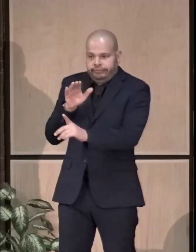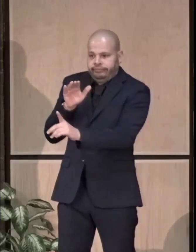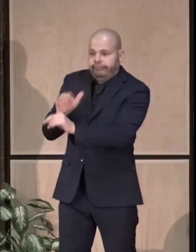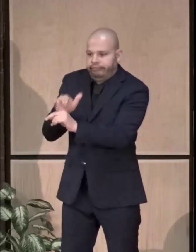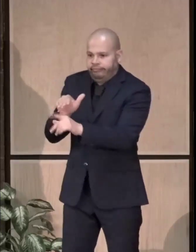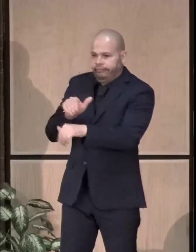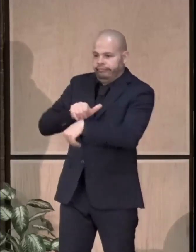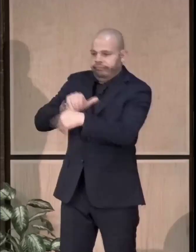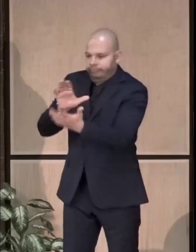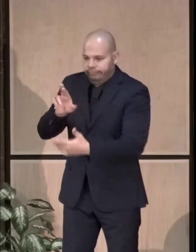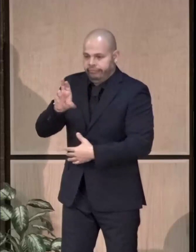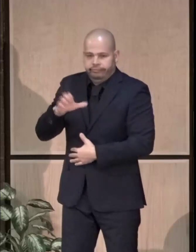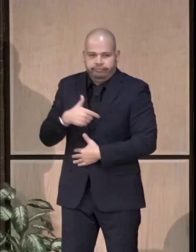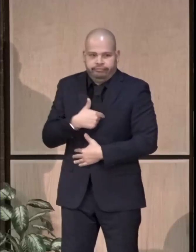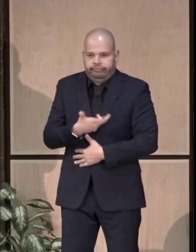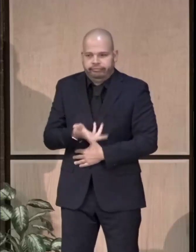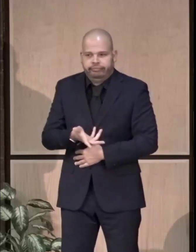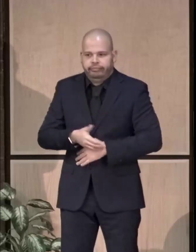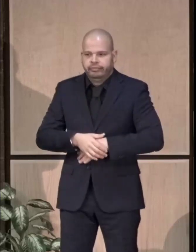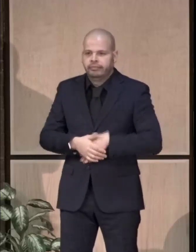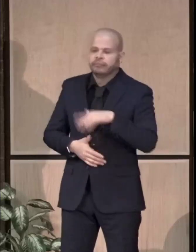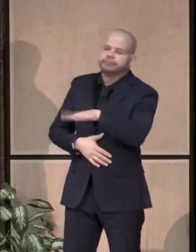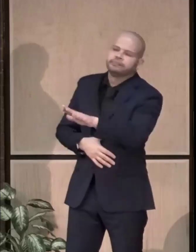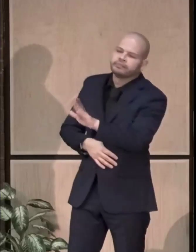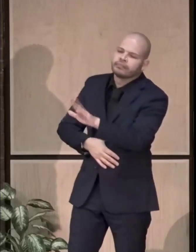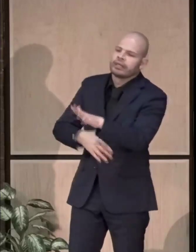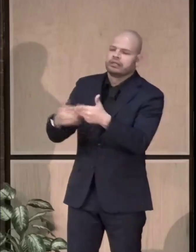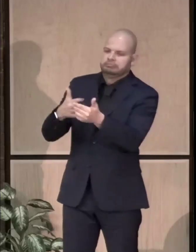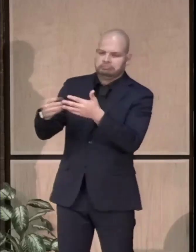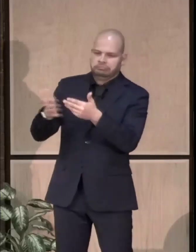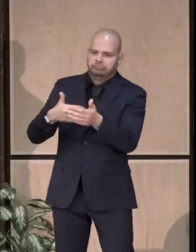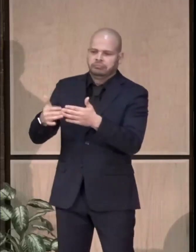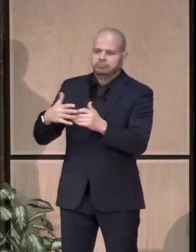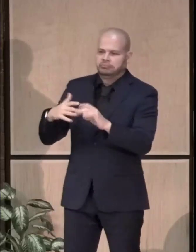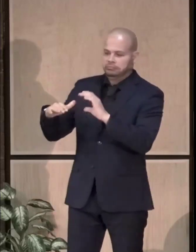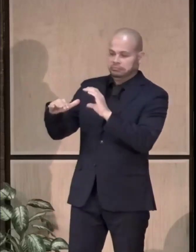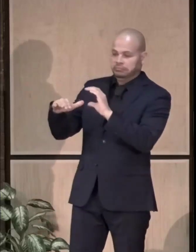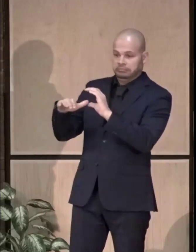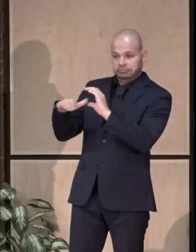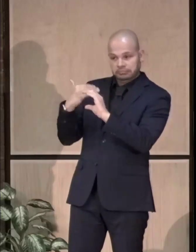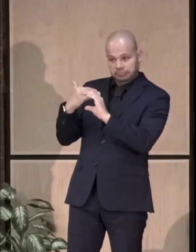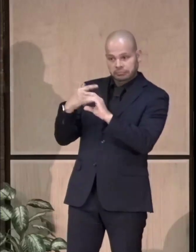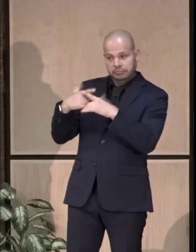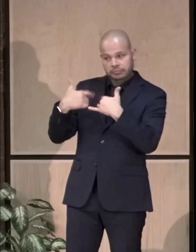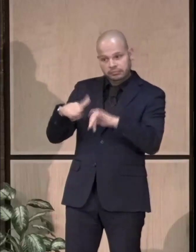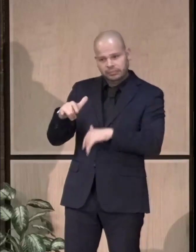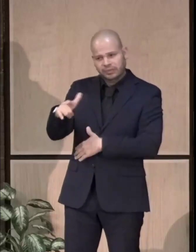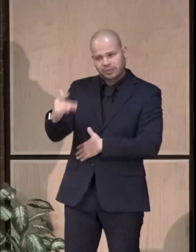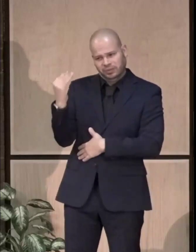But you, even if you hadn't seen this document, you knew it was your responsibility to ensure that he